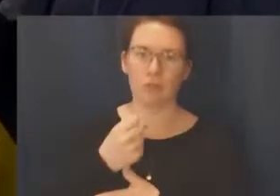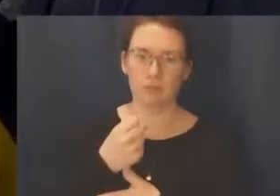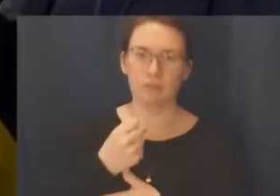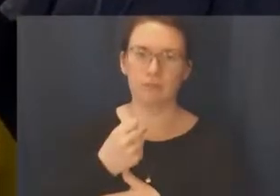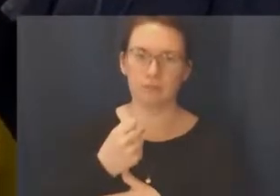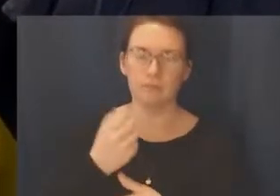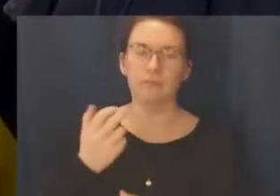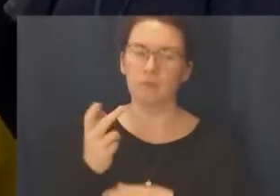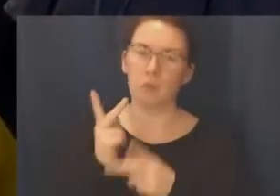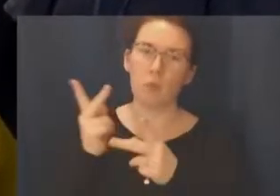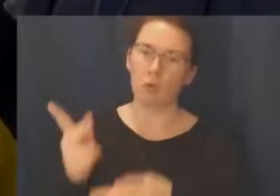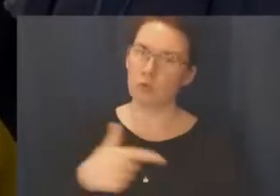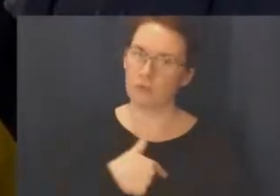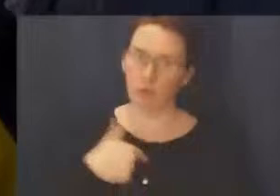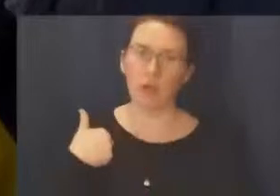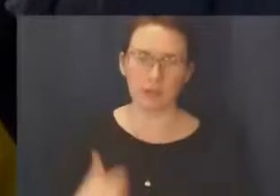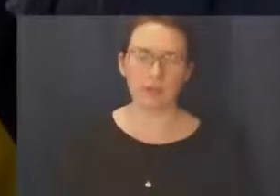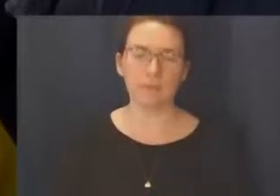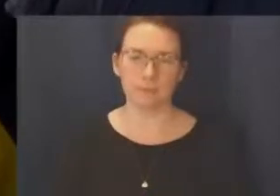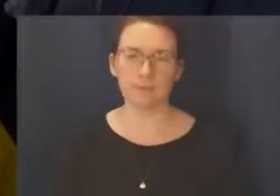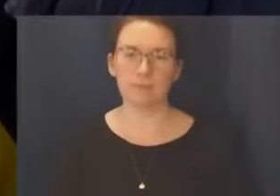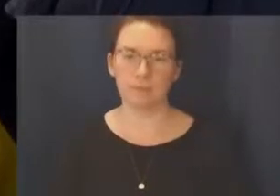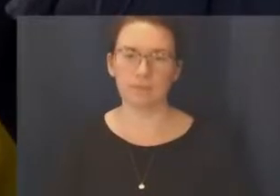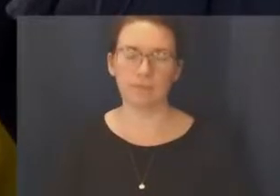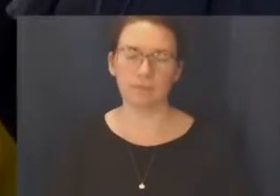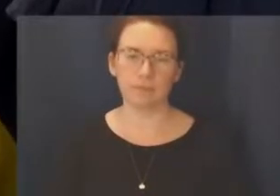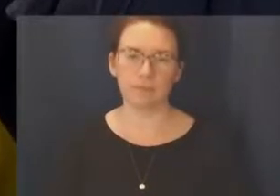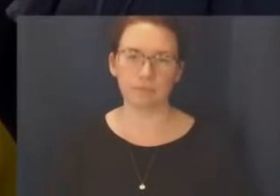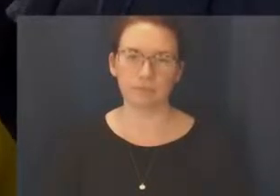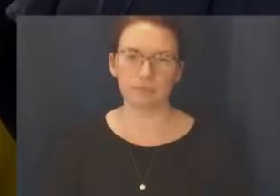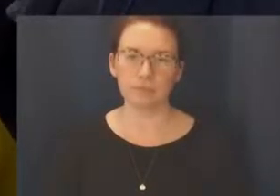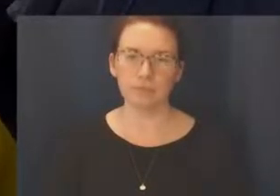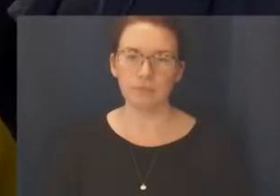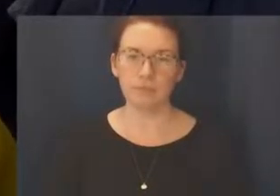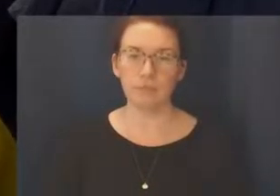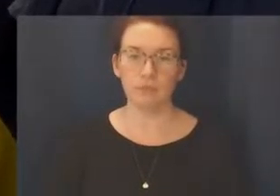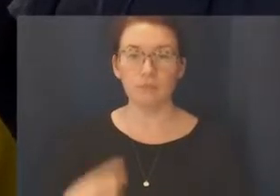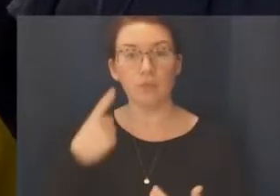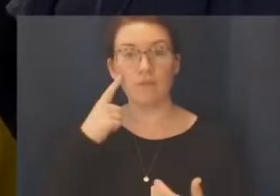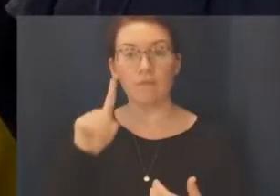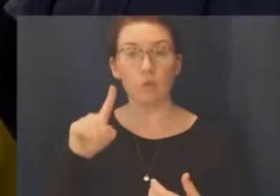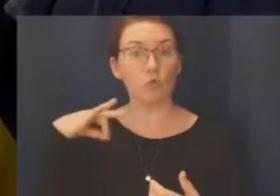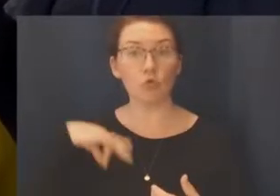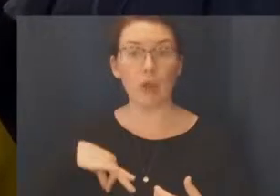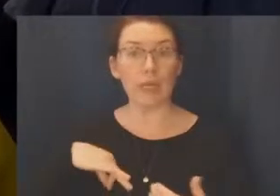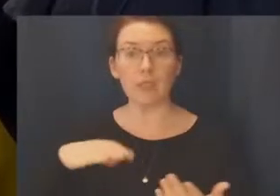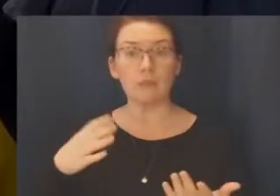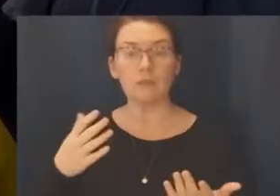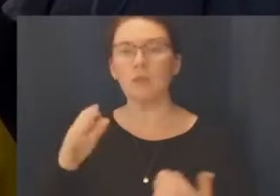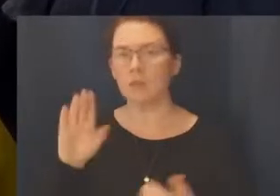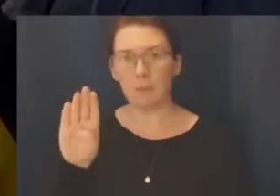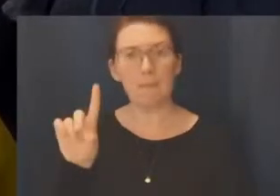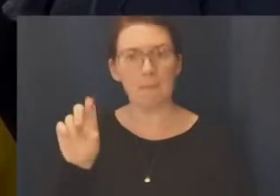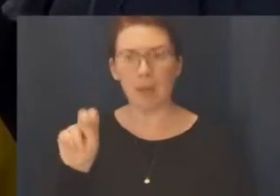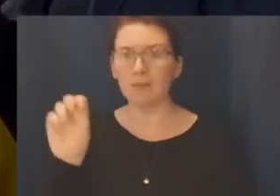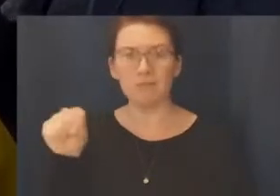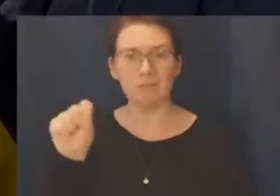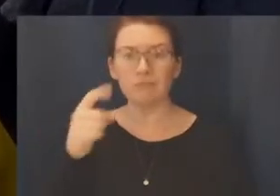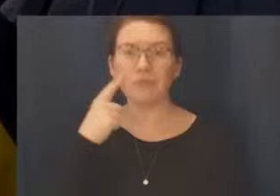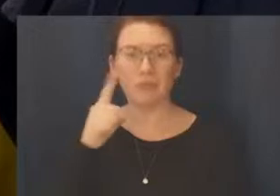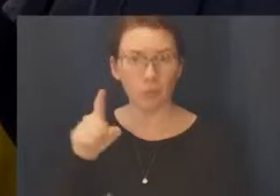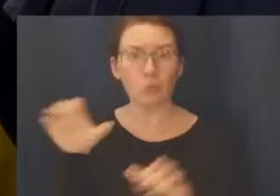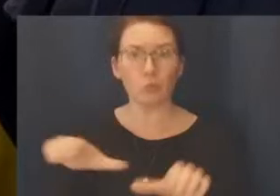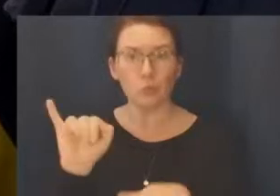proposal for us. In terms of the credit, I credit President Biden for getting it done. I wish